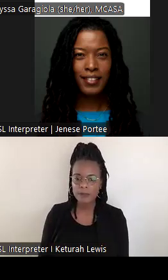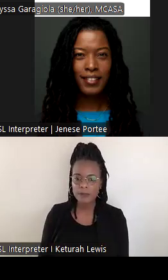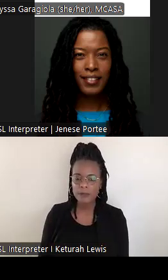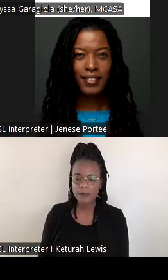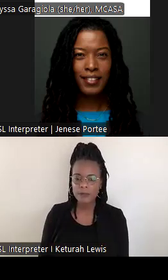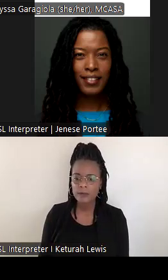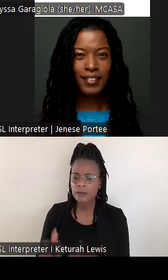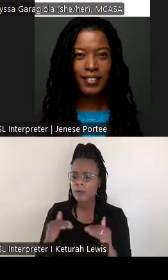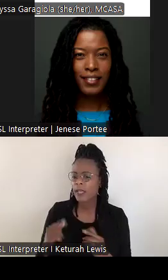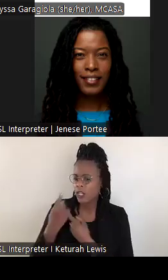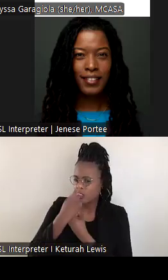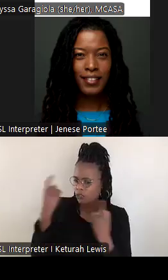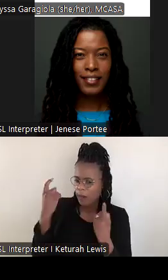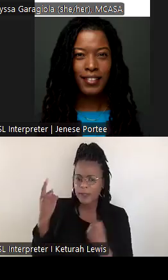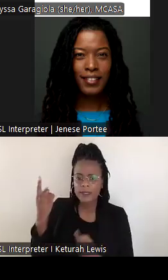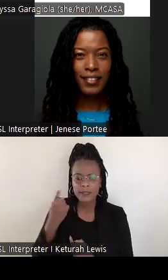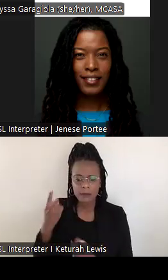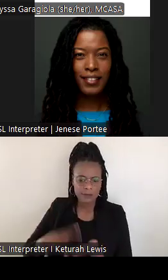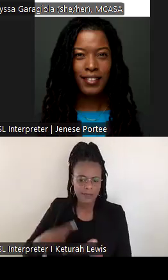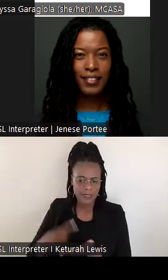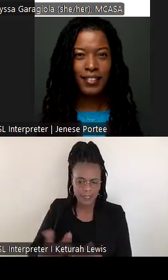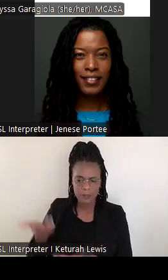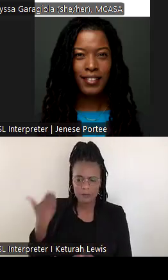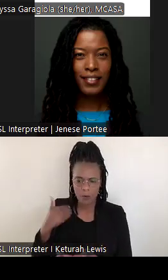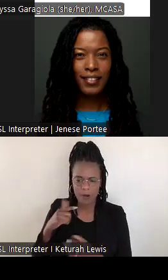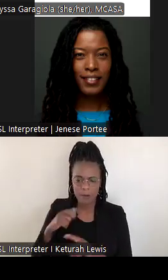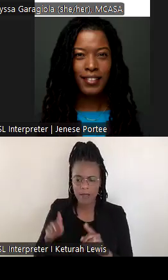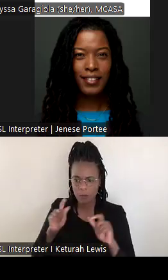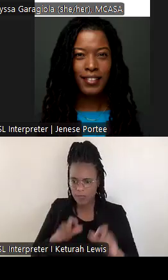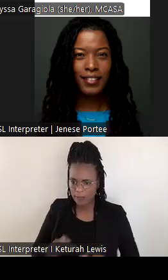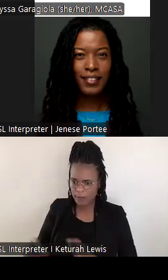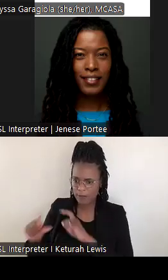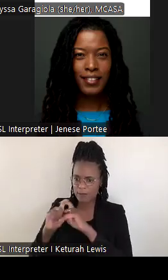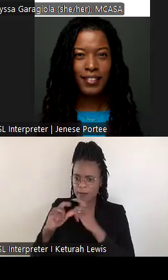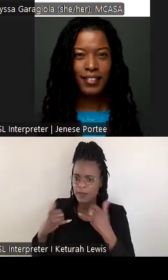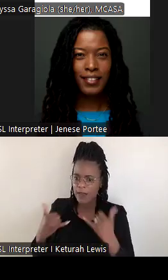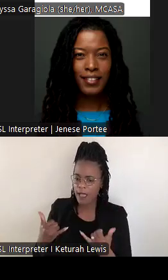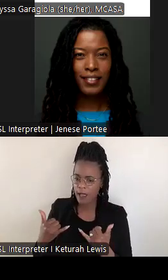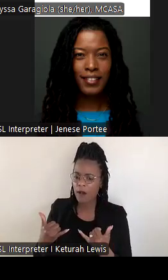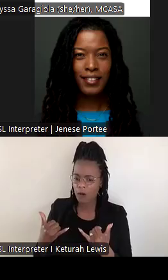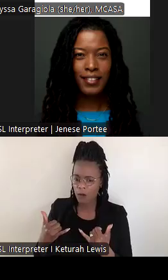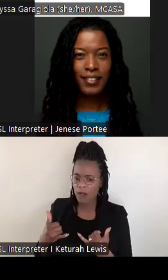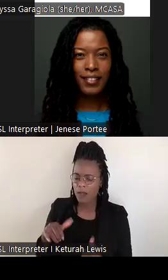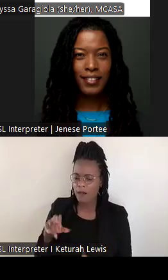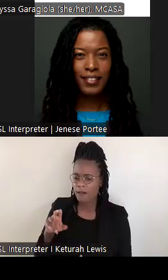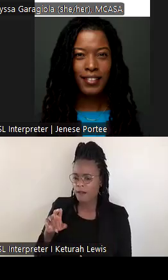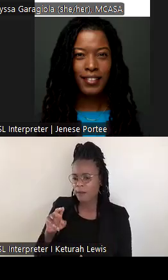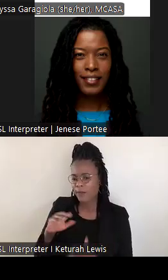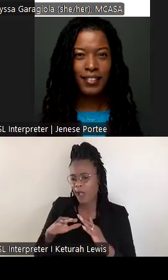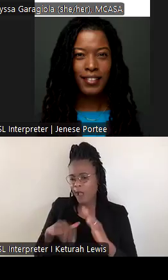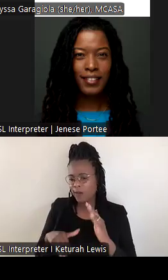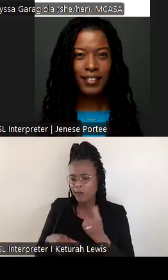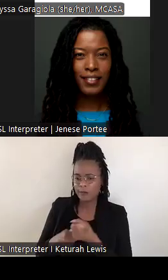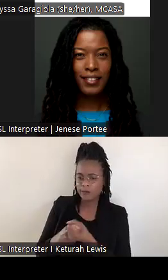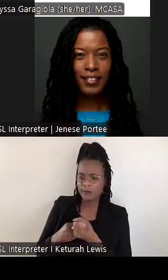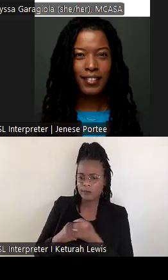want to refresh this in the sense of underserved populations. So these are the 5 types of trauma that we're